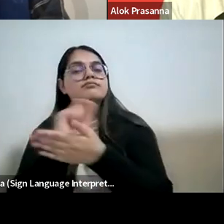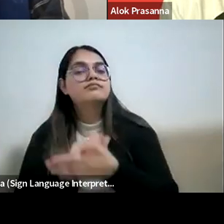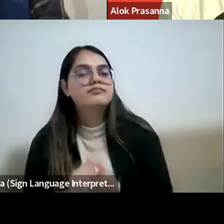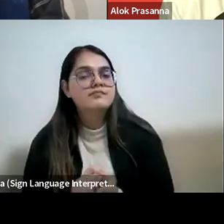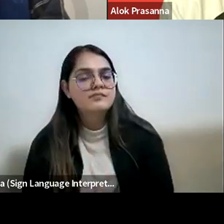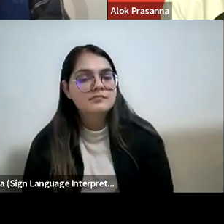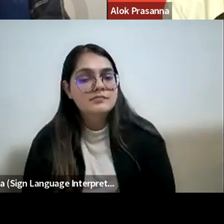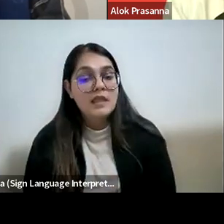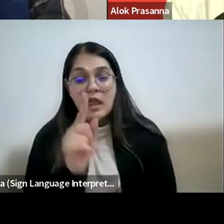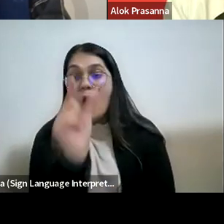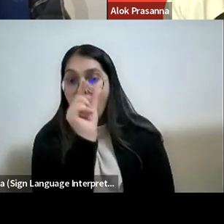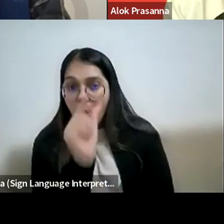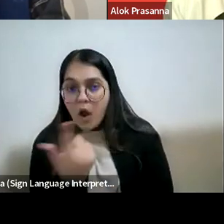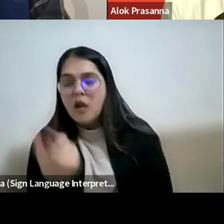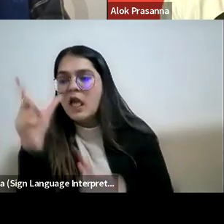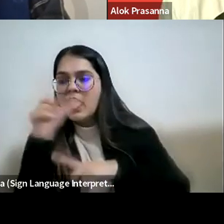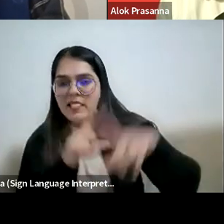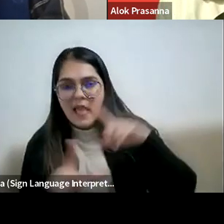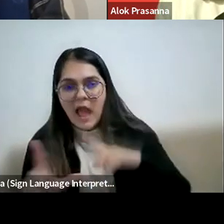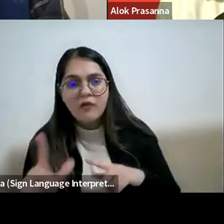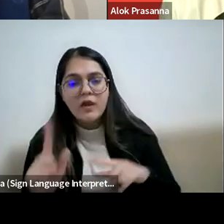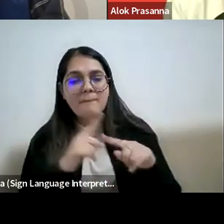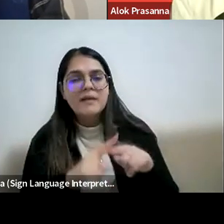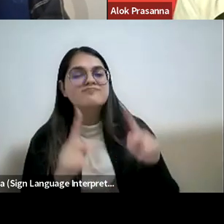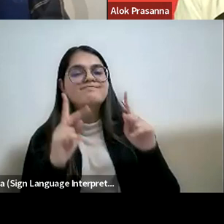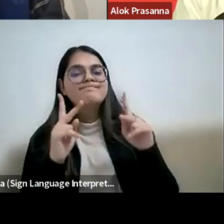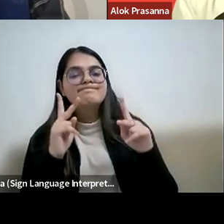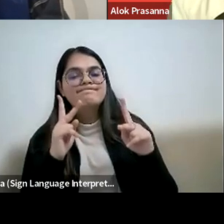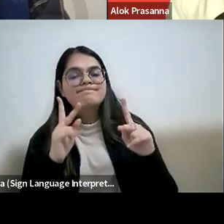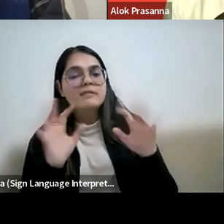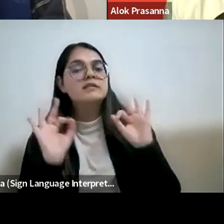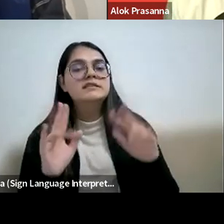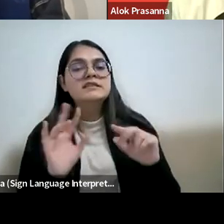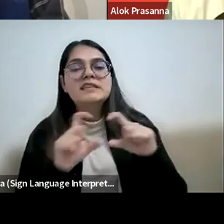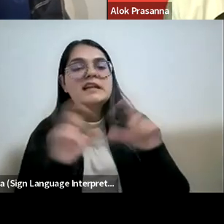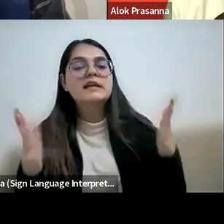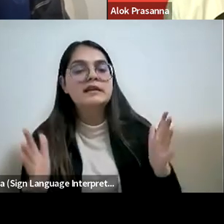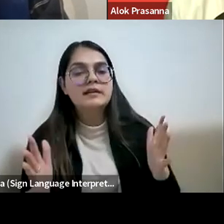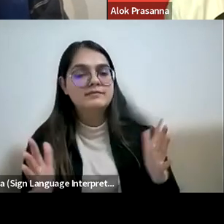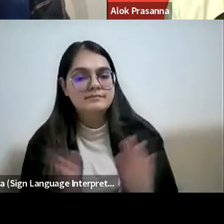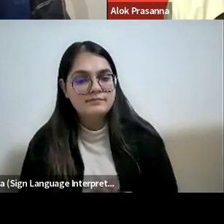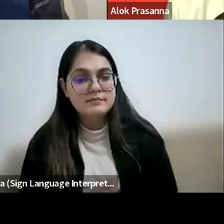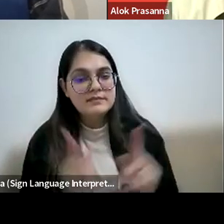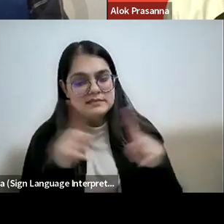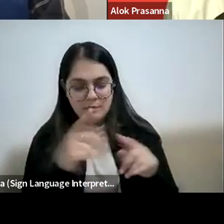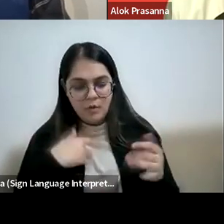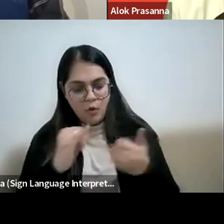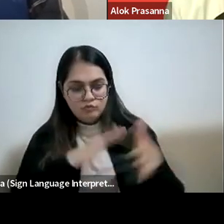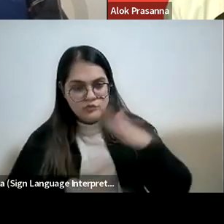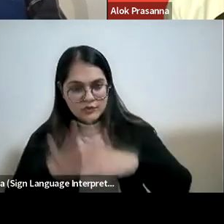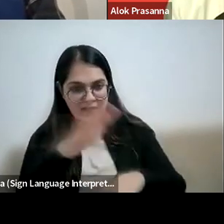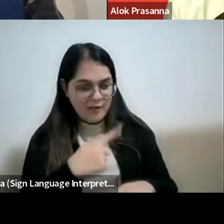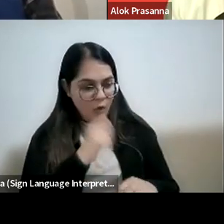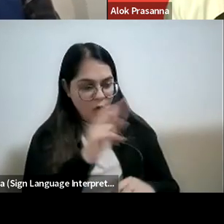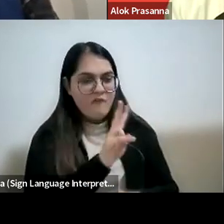words or vocabulary or language is not static, just as social values and norms are, social notions are not static,